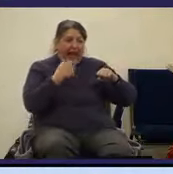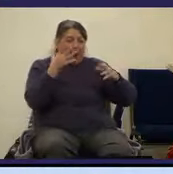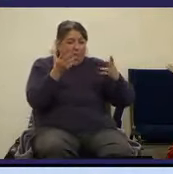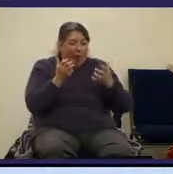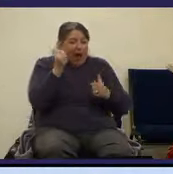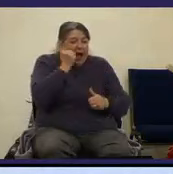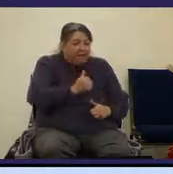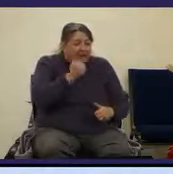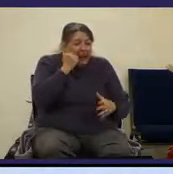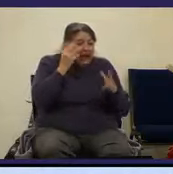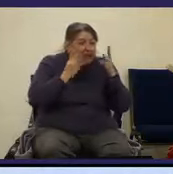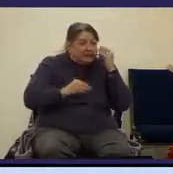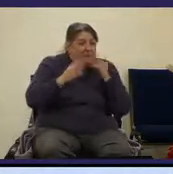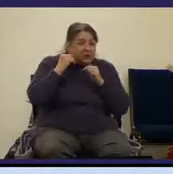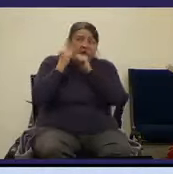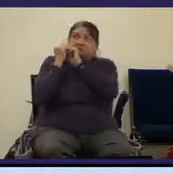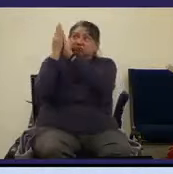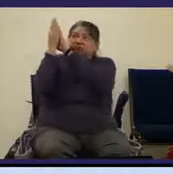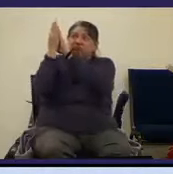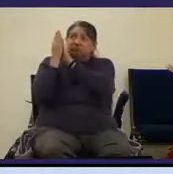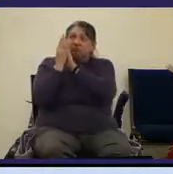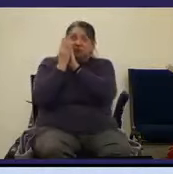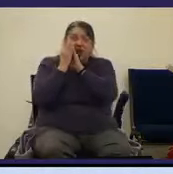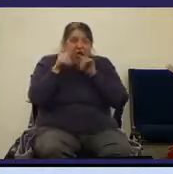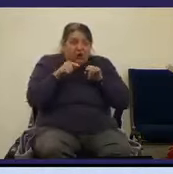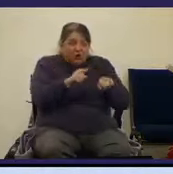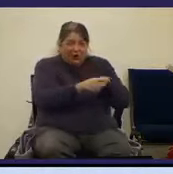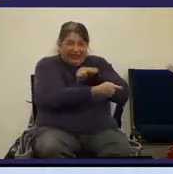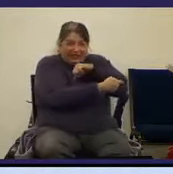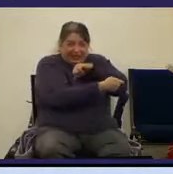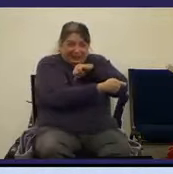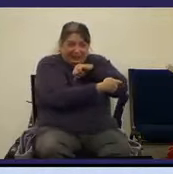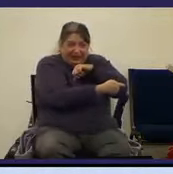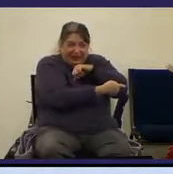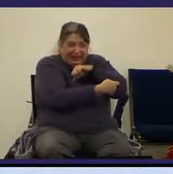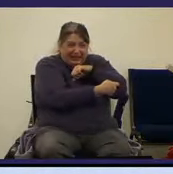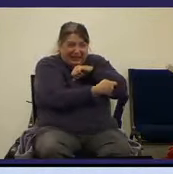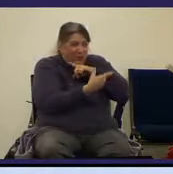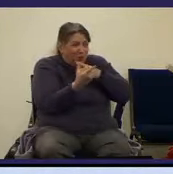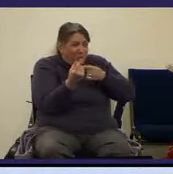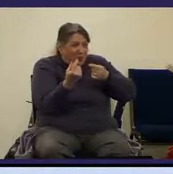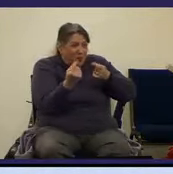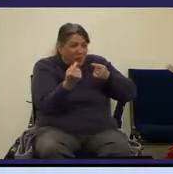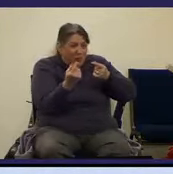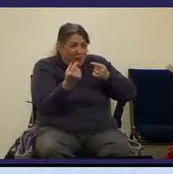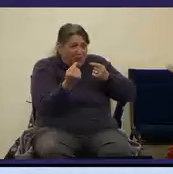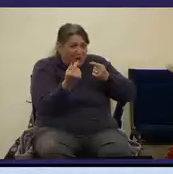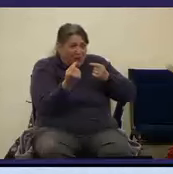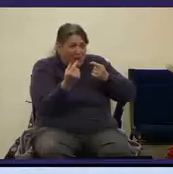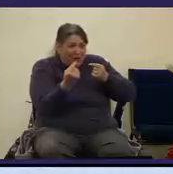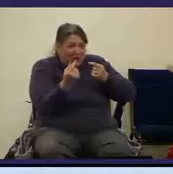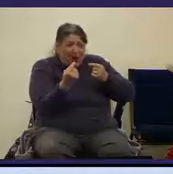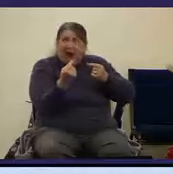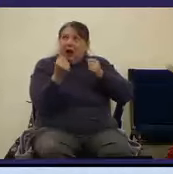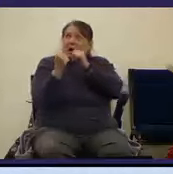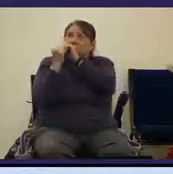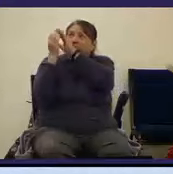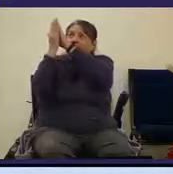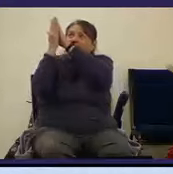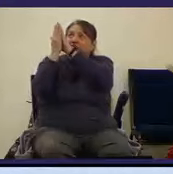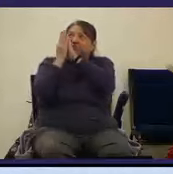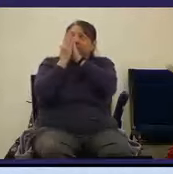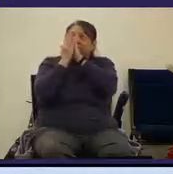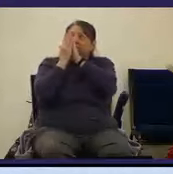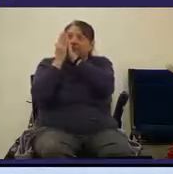of his presence at a moment of temptation. What do you think is going to happen? If you're in tune with his presence, you